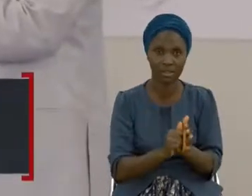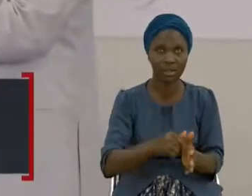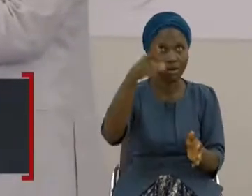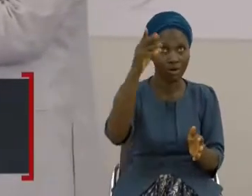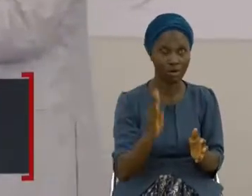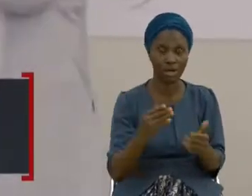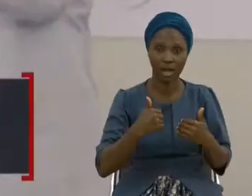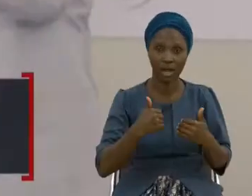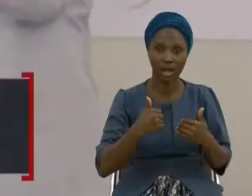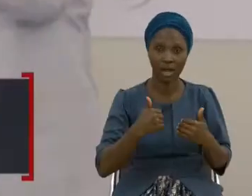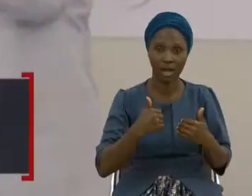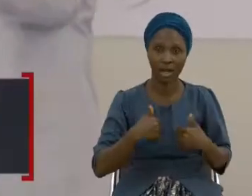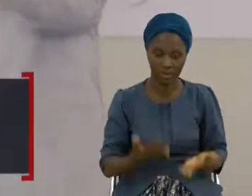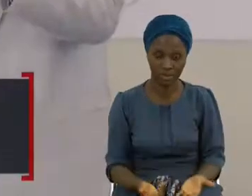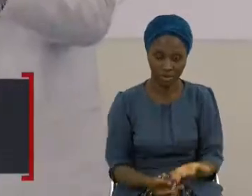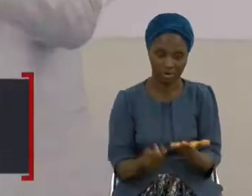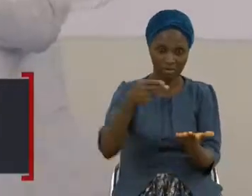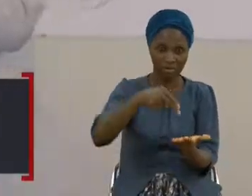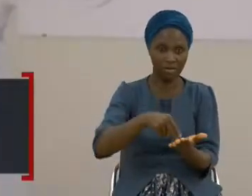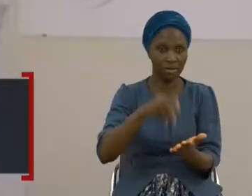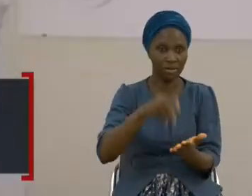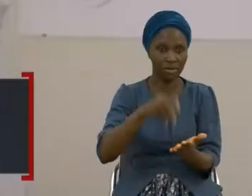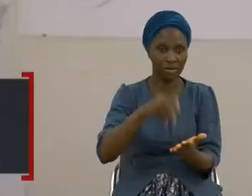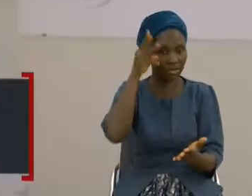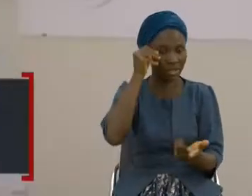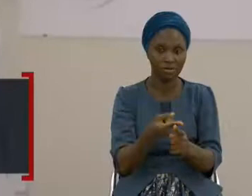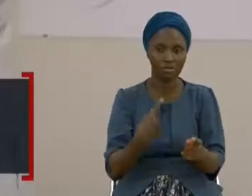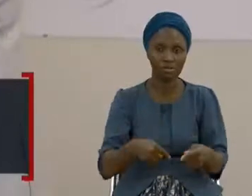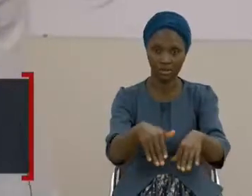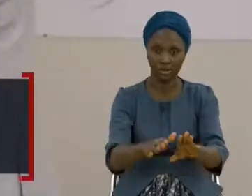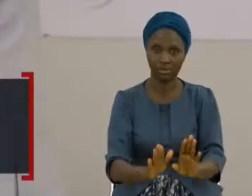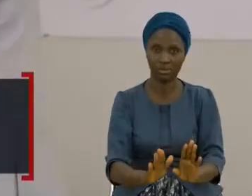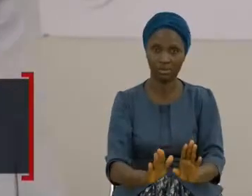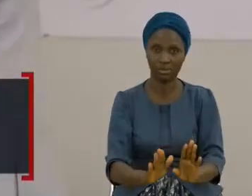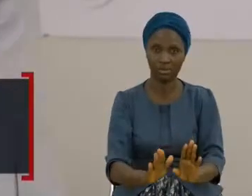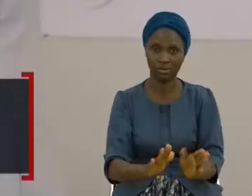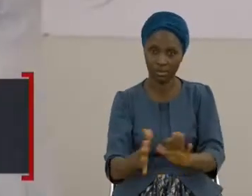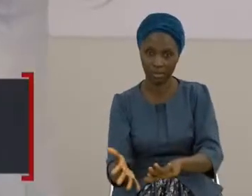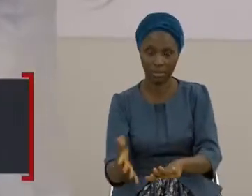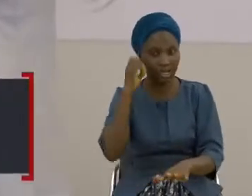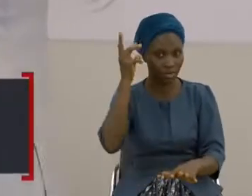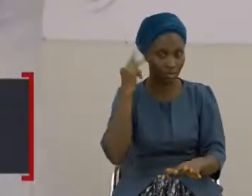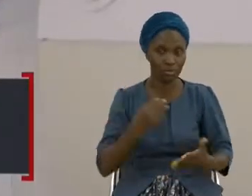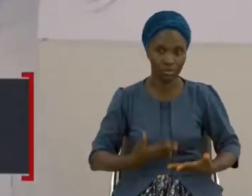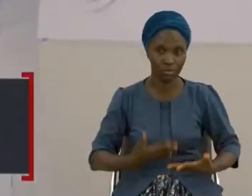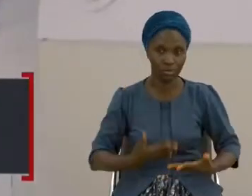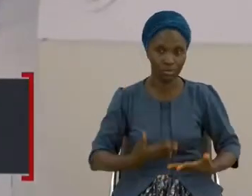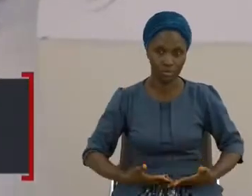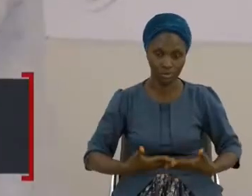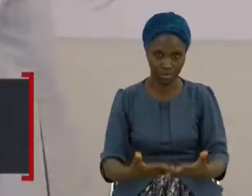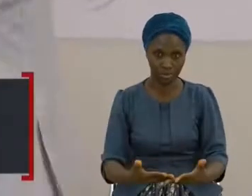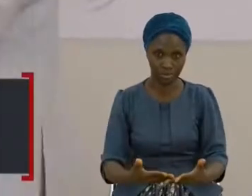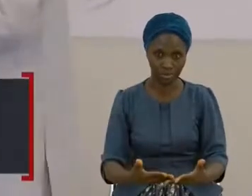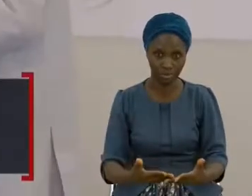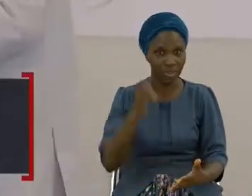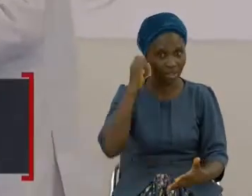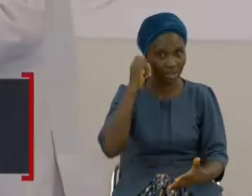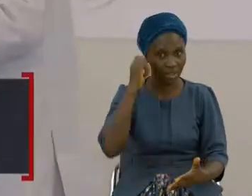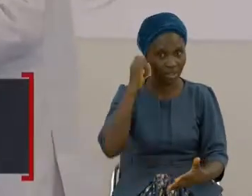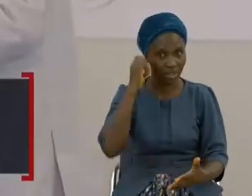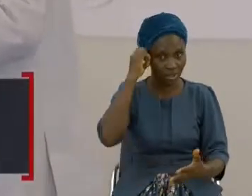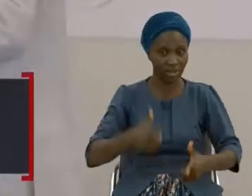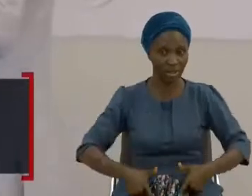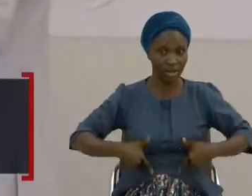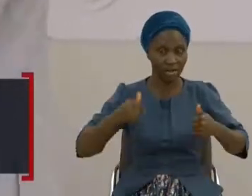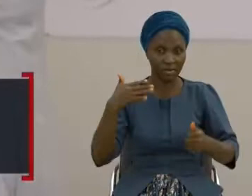dead he was born that's not the end he lived a perfect righteous holy life that's not